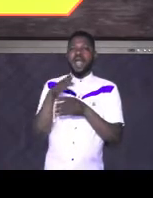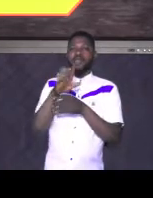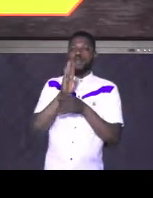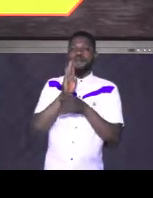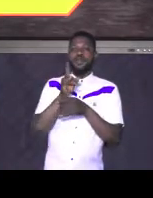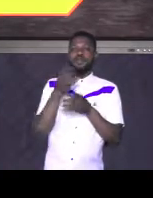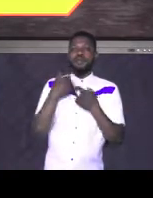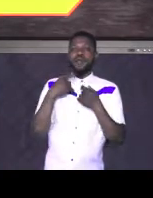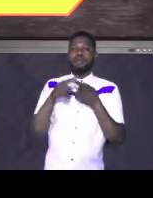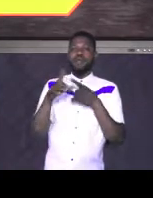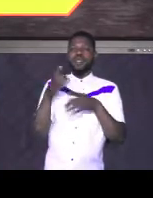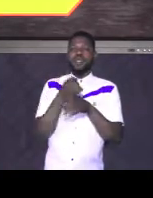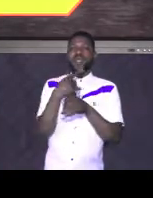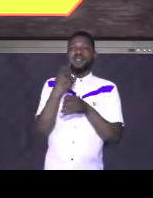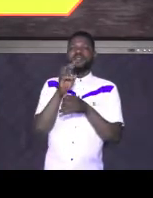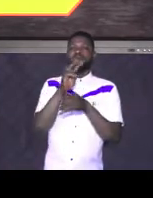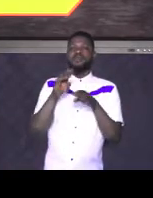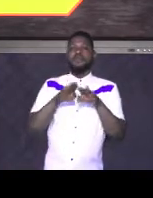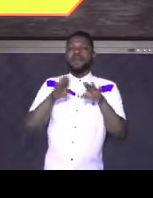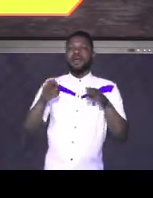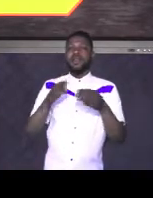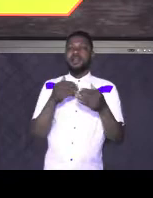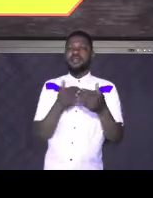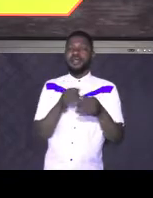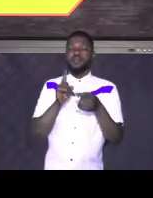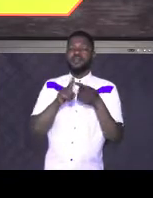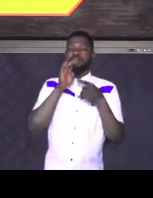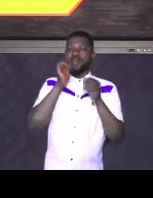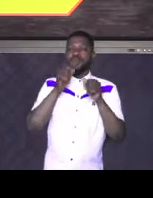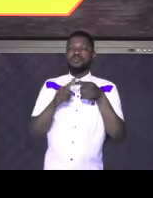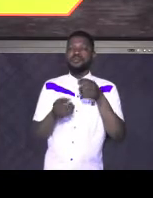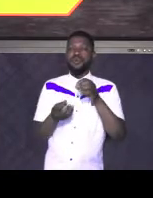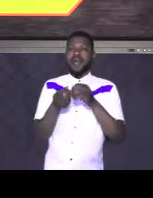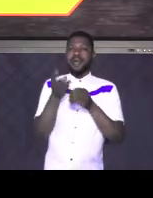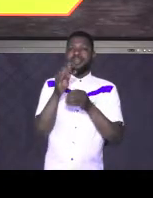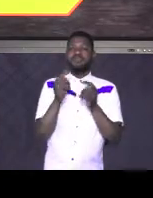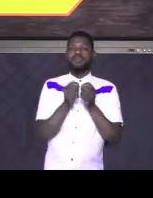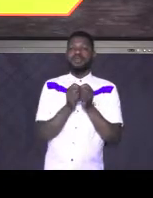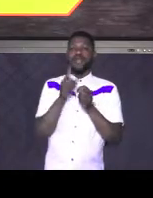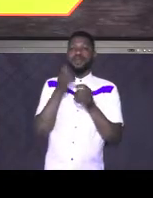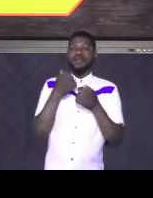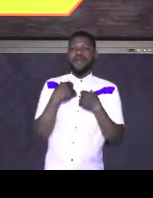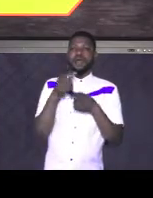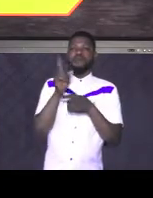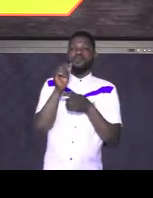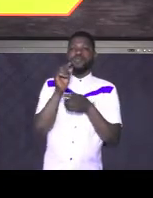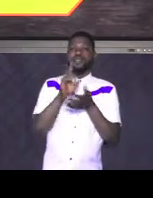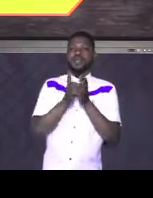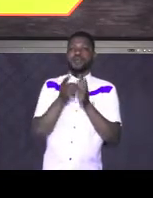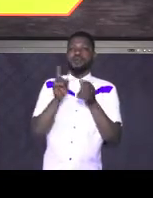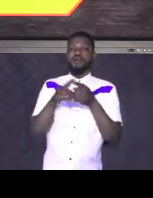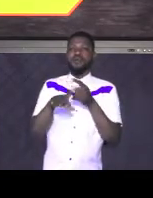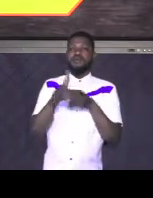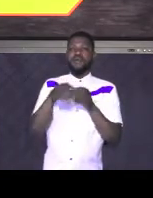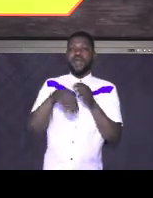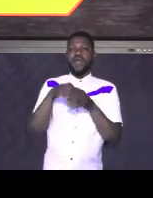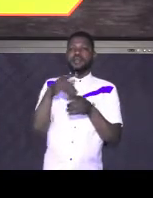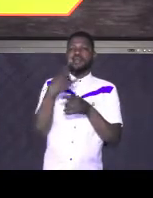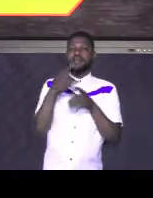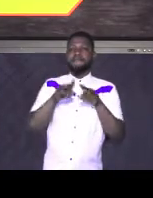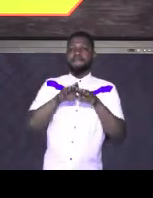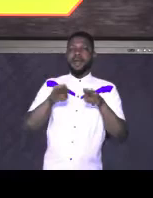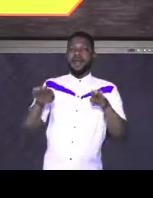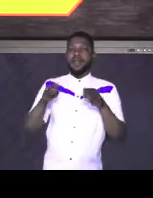B. You have to get the 2 parallel sides to be able to add them together. So you have 20 seconds to fish out the parallel